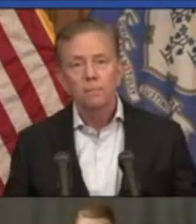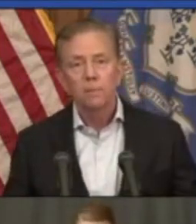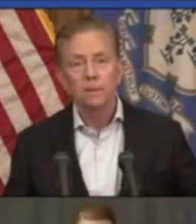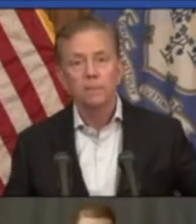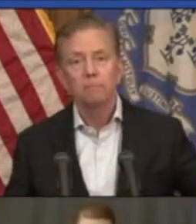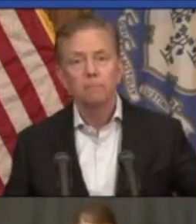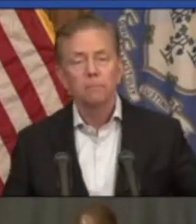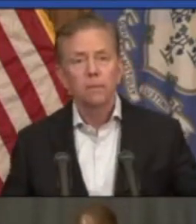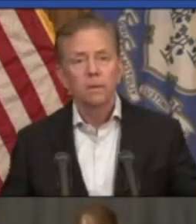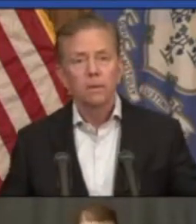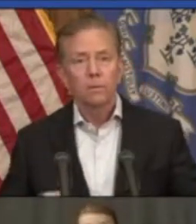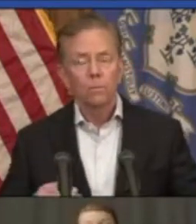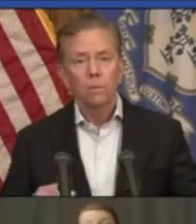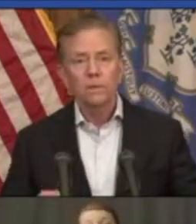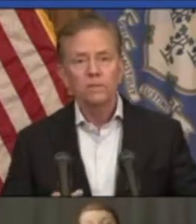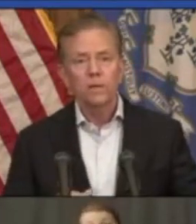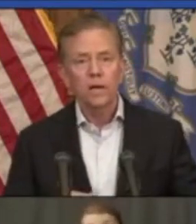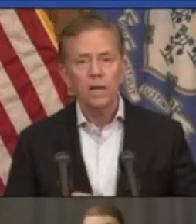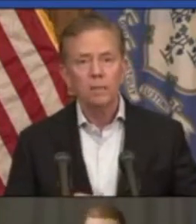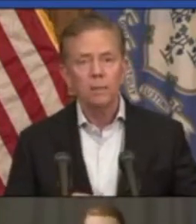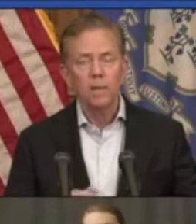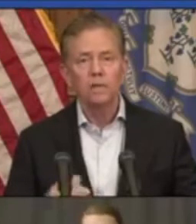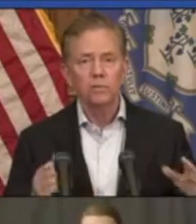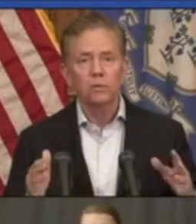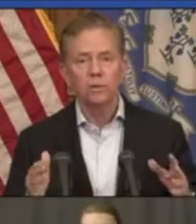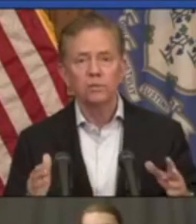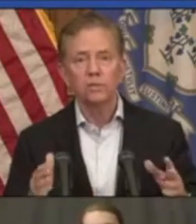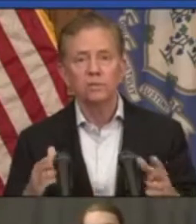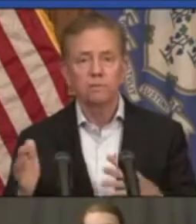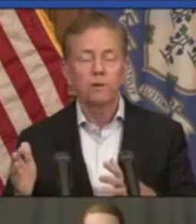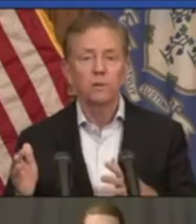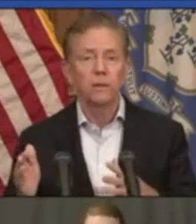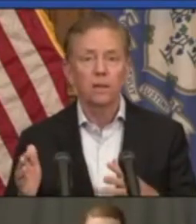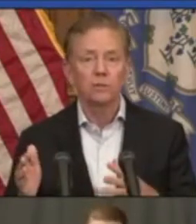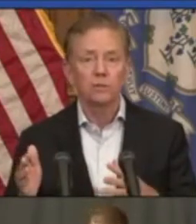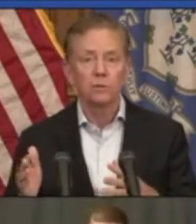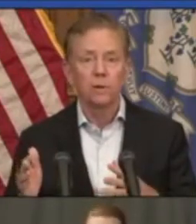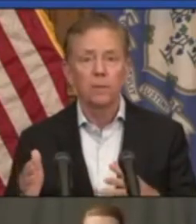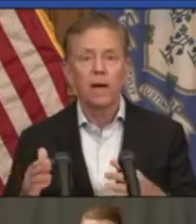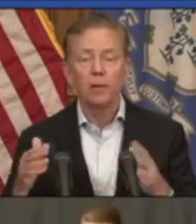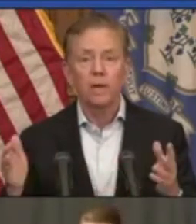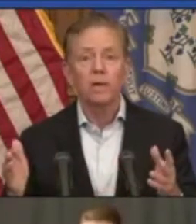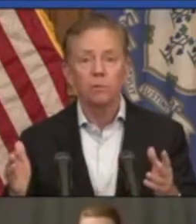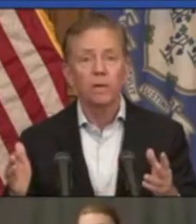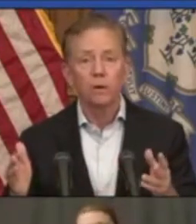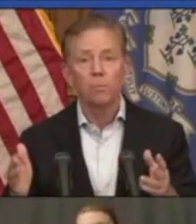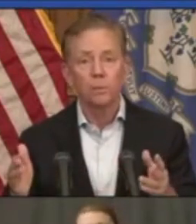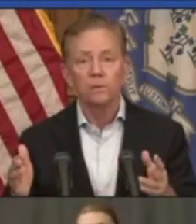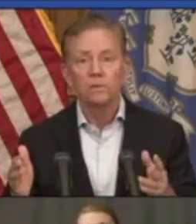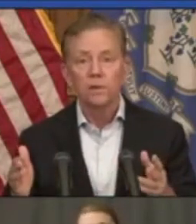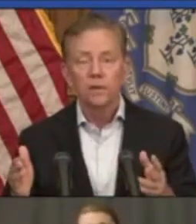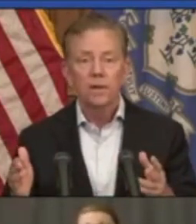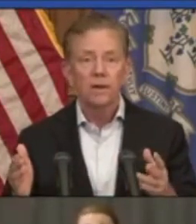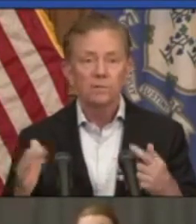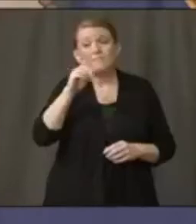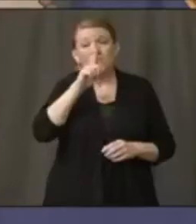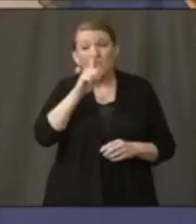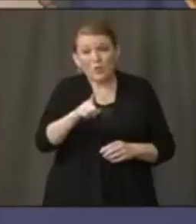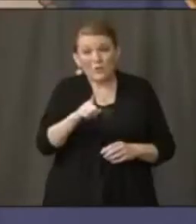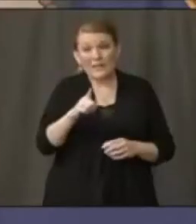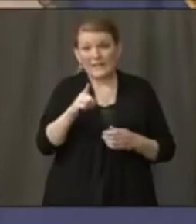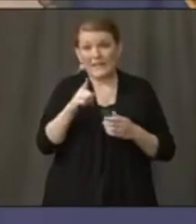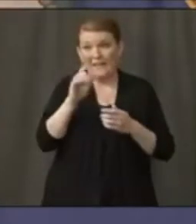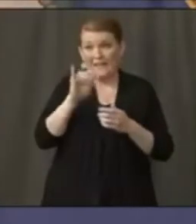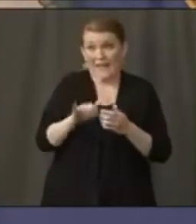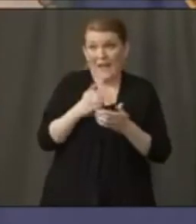But what this economy means to us is fundamental to how we get it reopened. And I've always maintained that